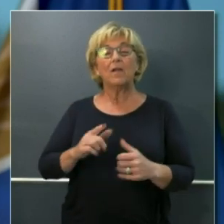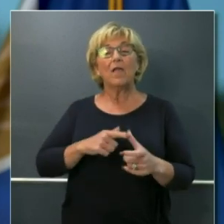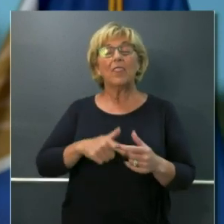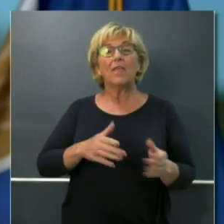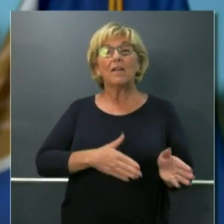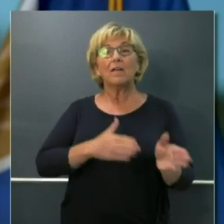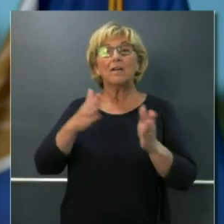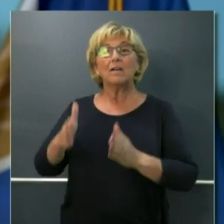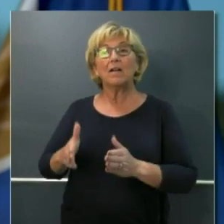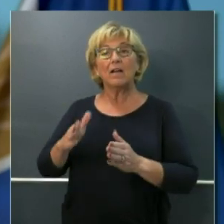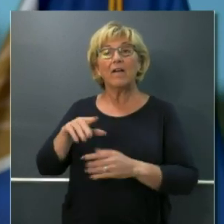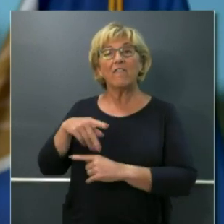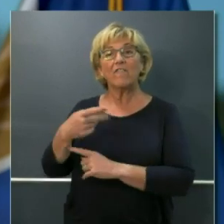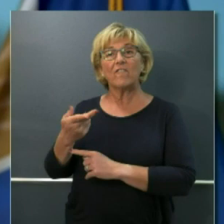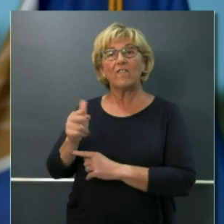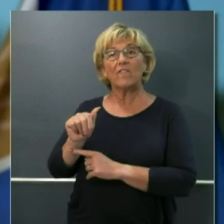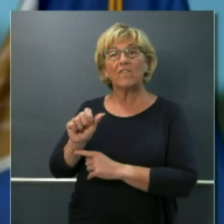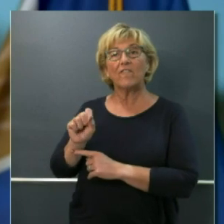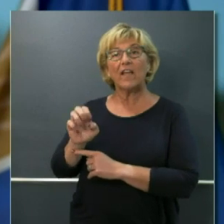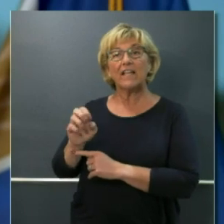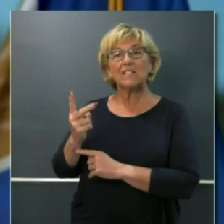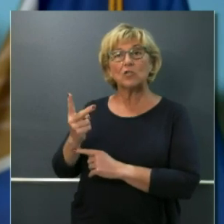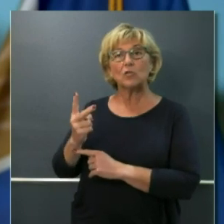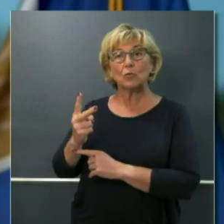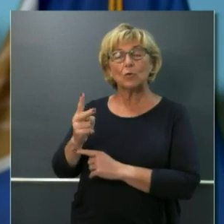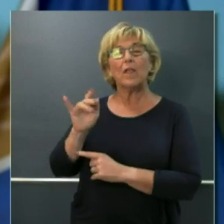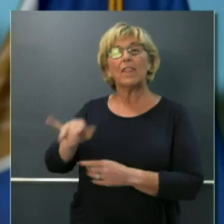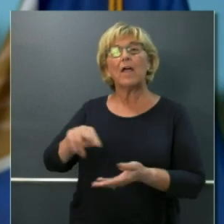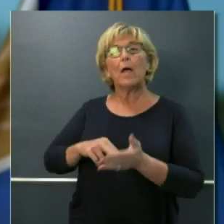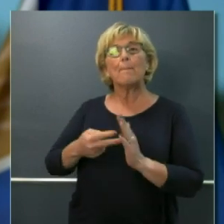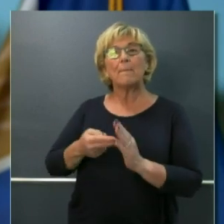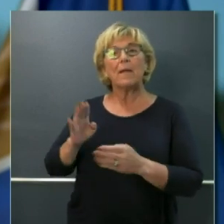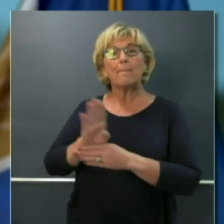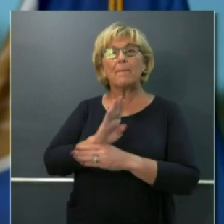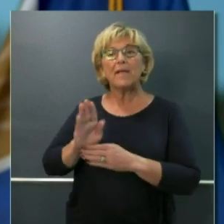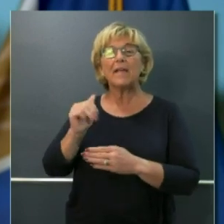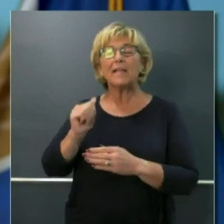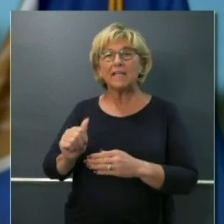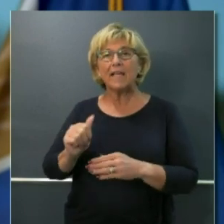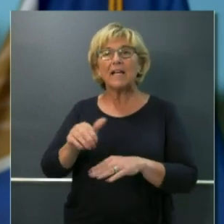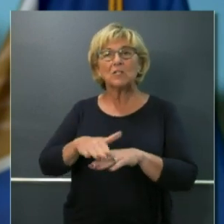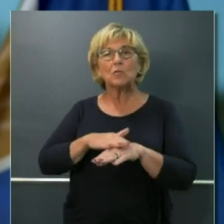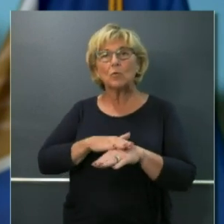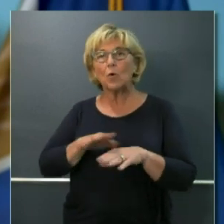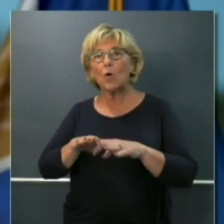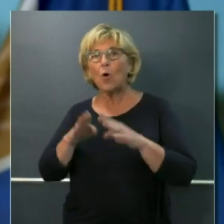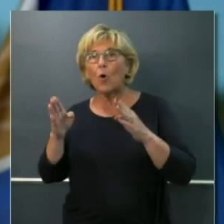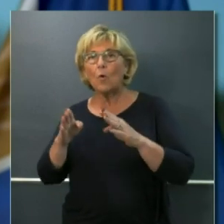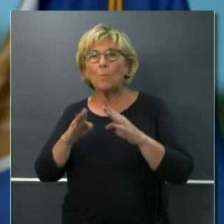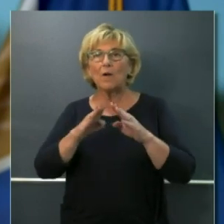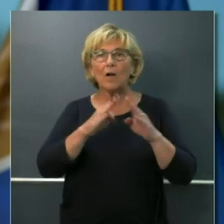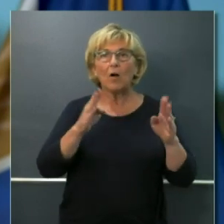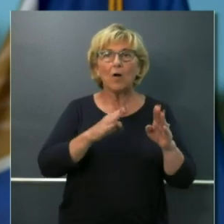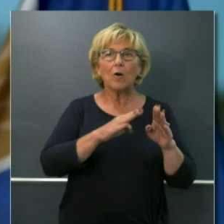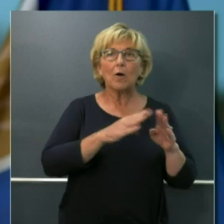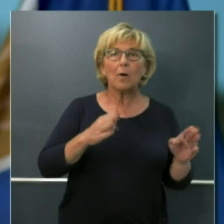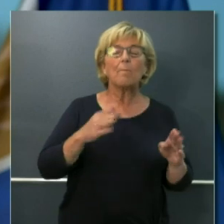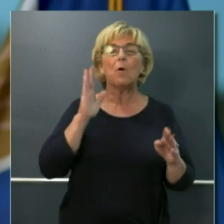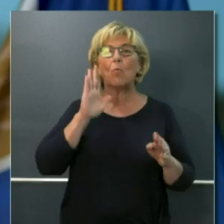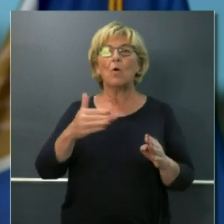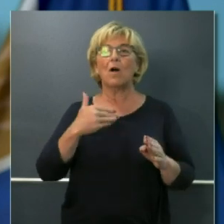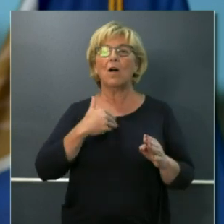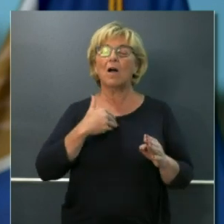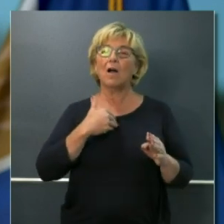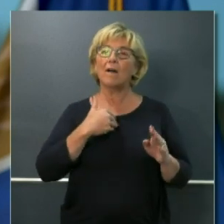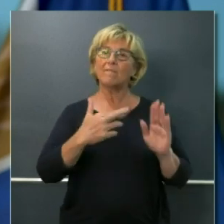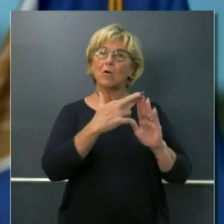phase 2, where businesses can begin to reopen, we need to make sure that that guidance is abided by